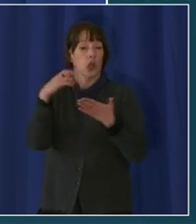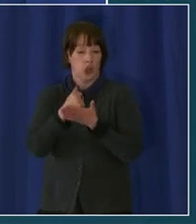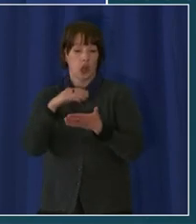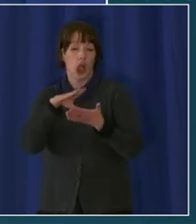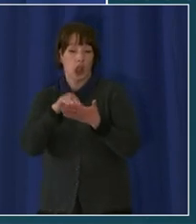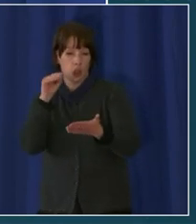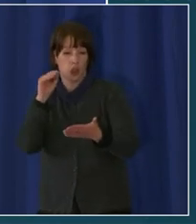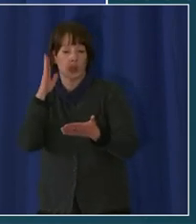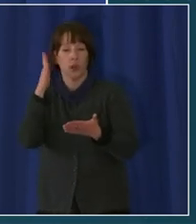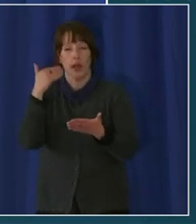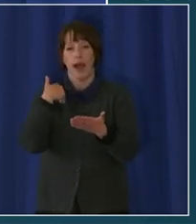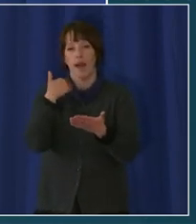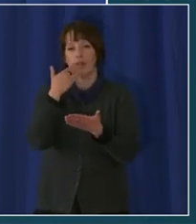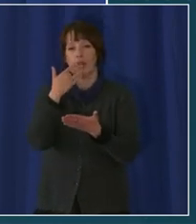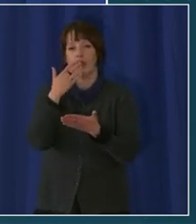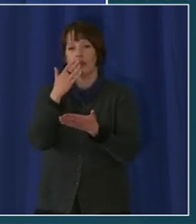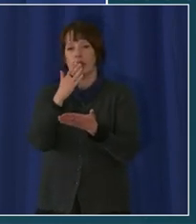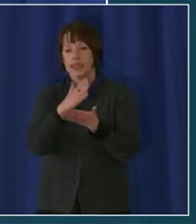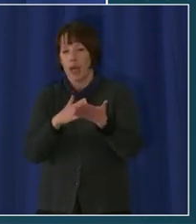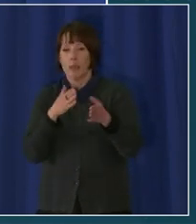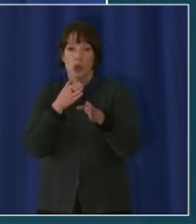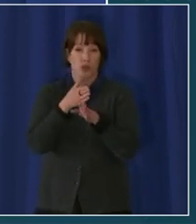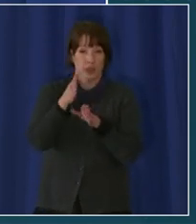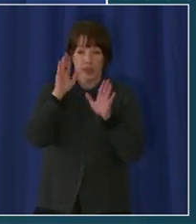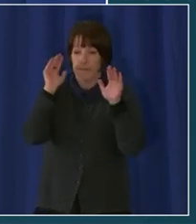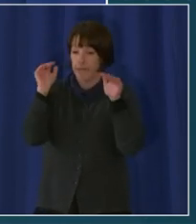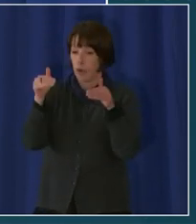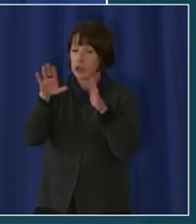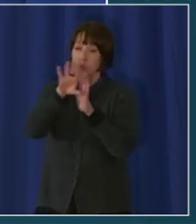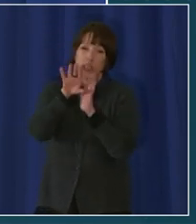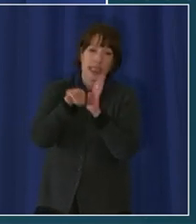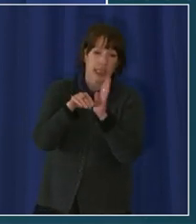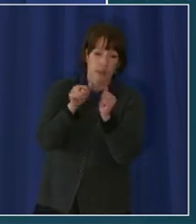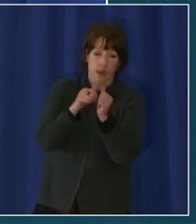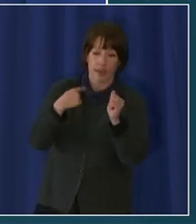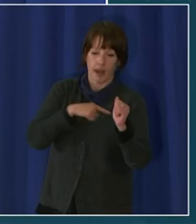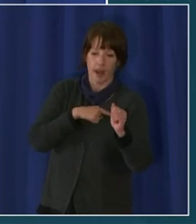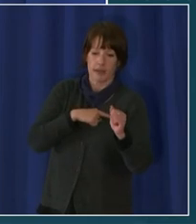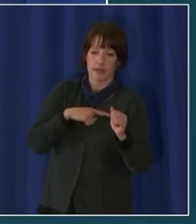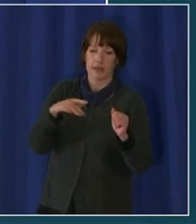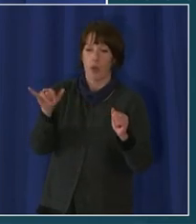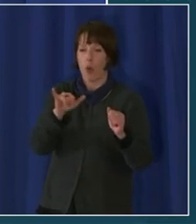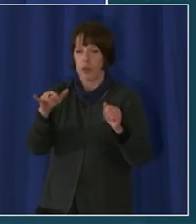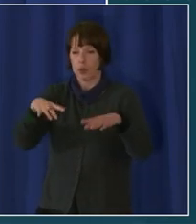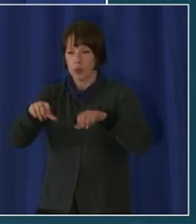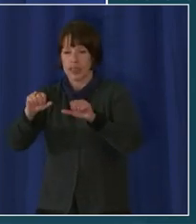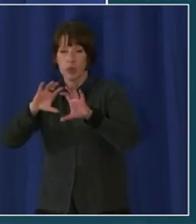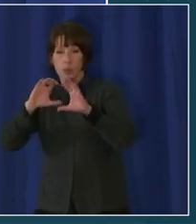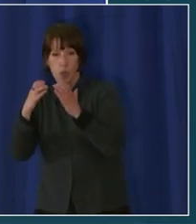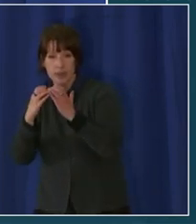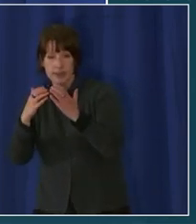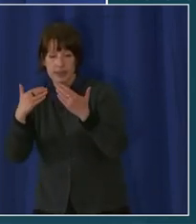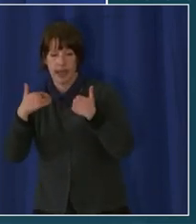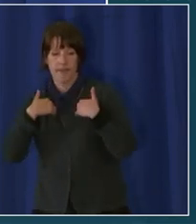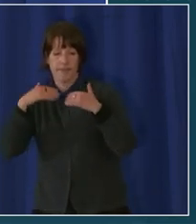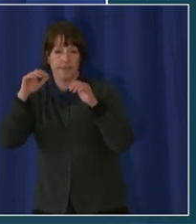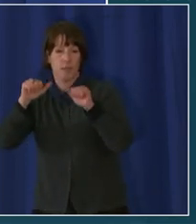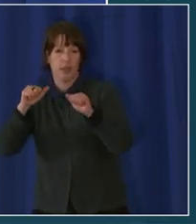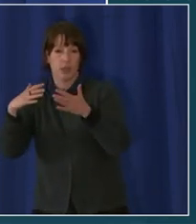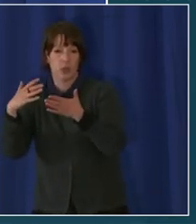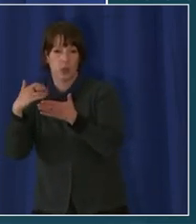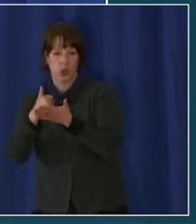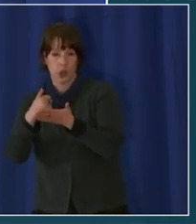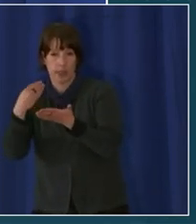They'll be taking some some career-focused curriculum with us, and then taking their courses and having the ability